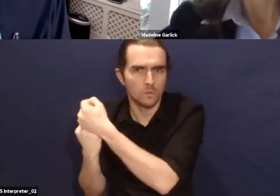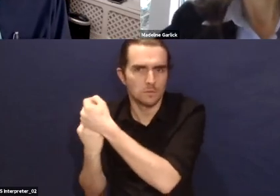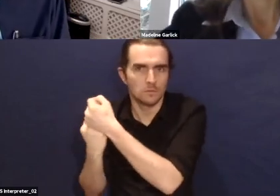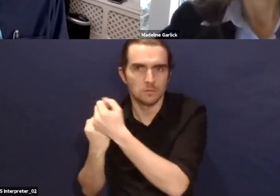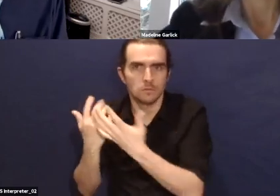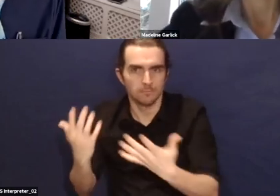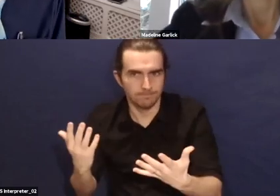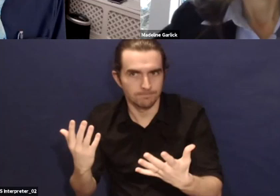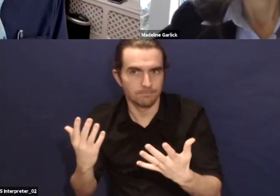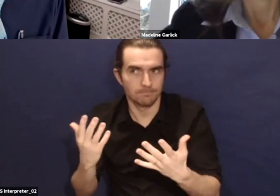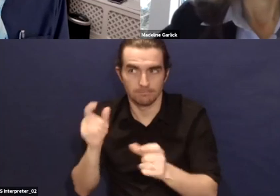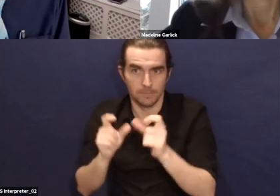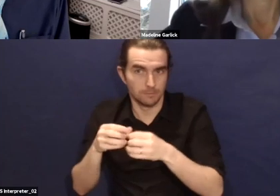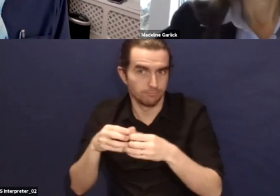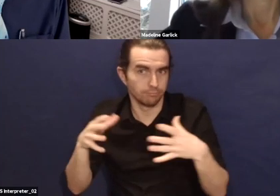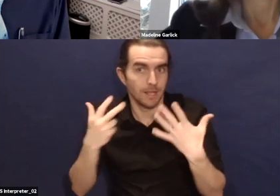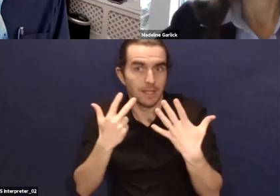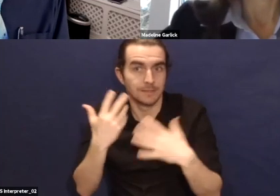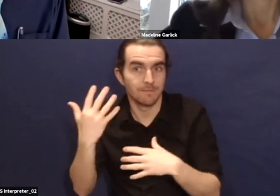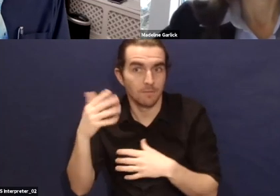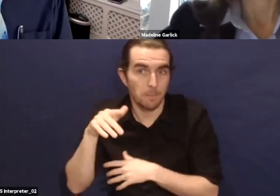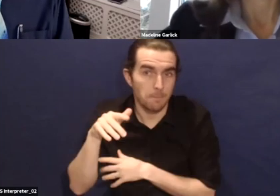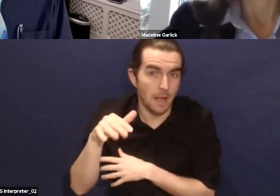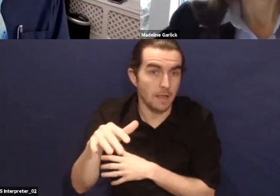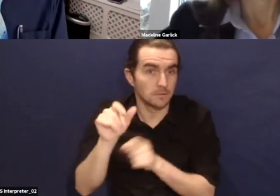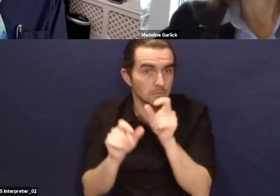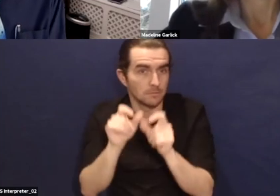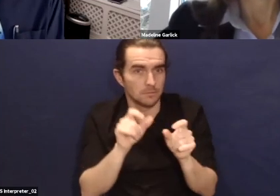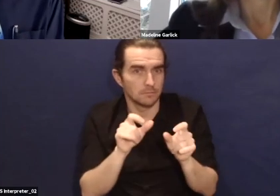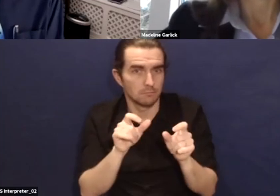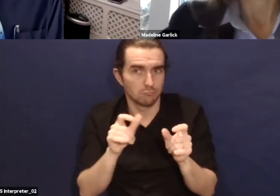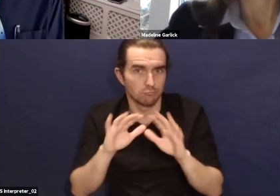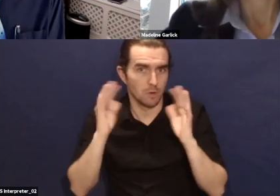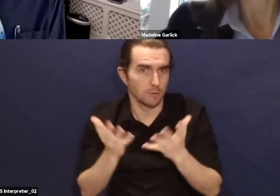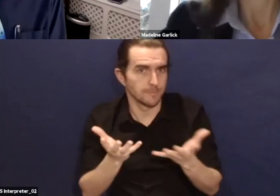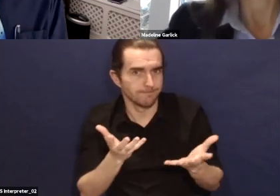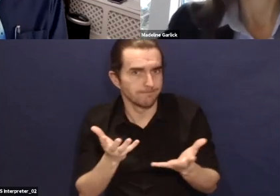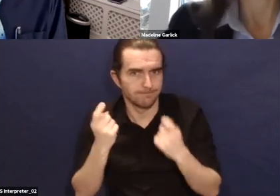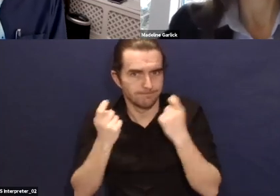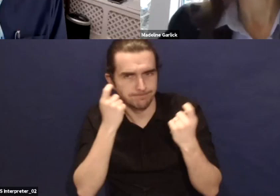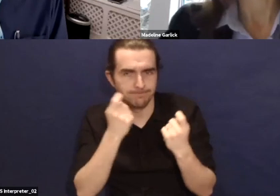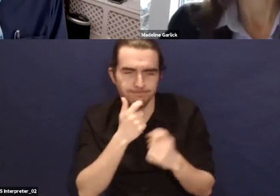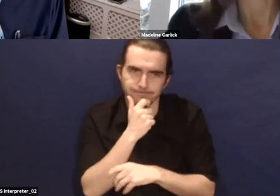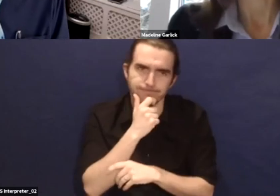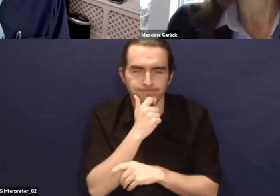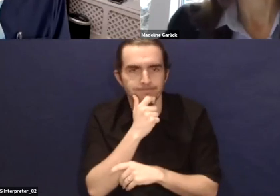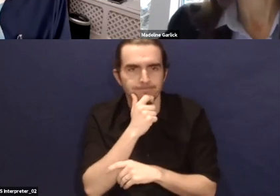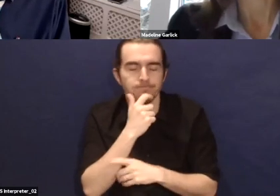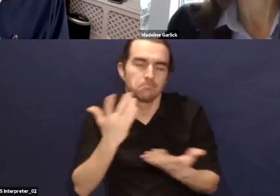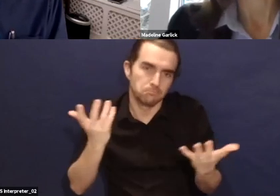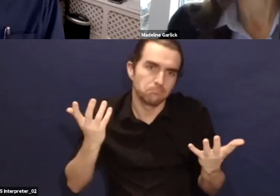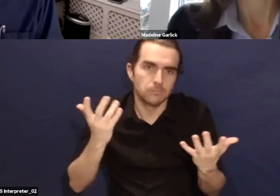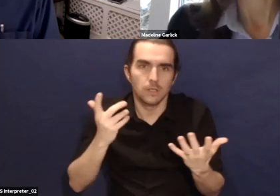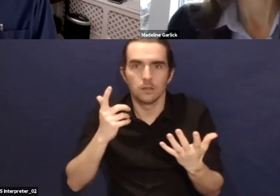sort of short-sighted view of the potential that refugees could provide,